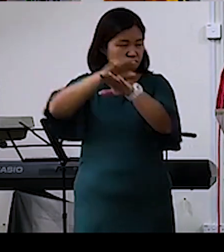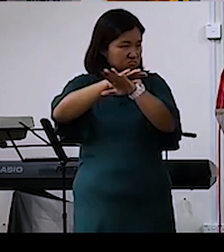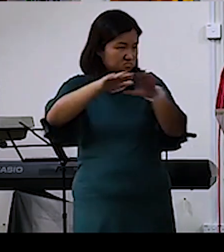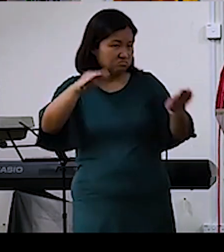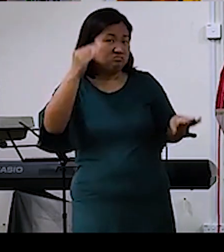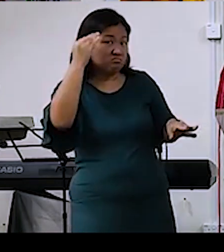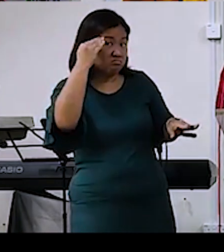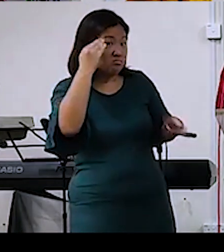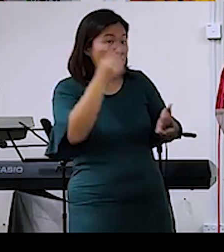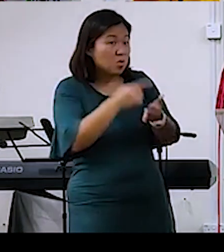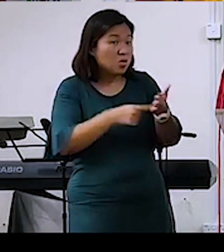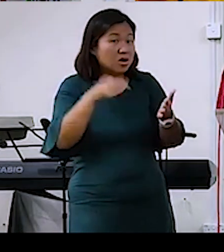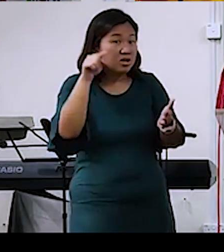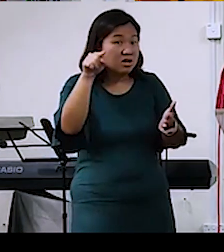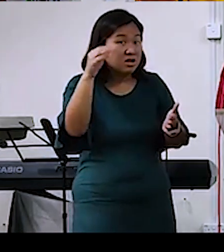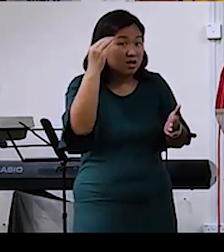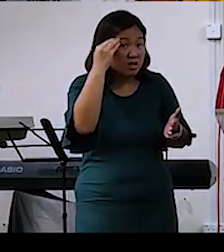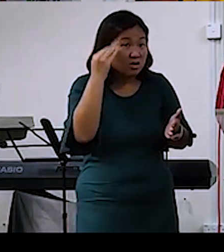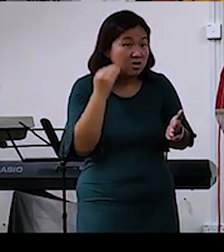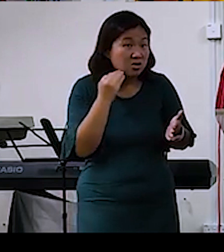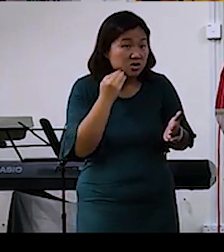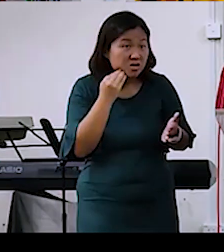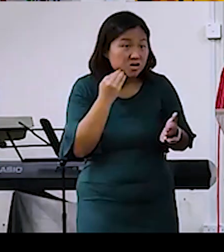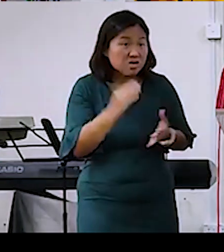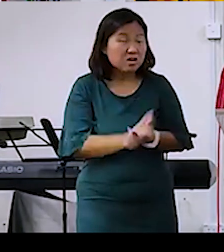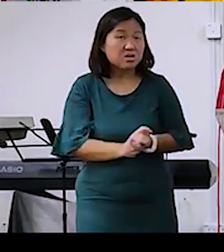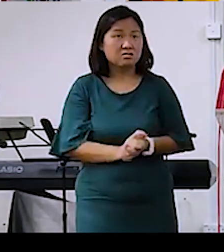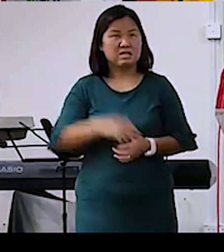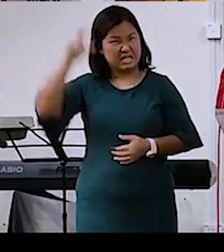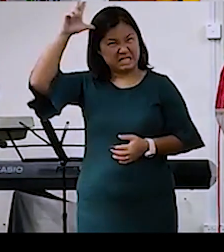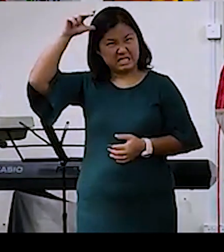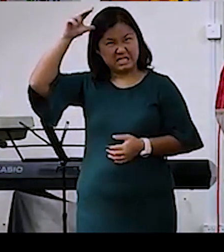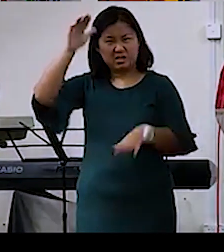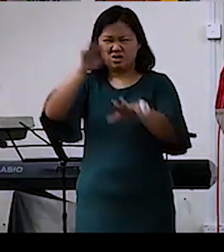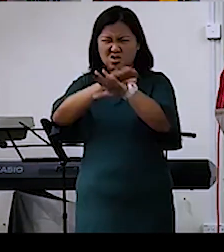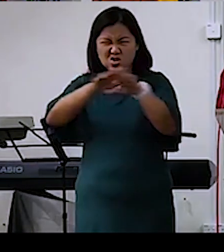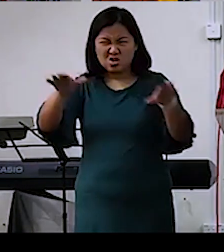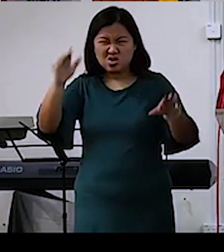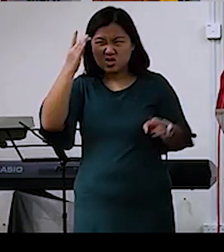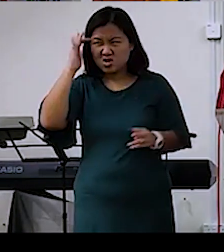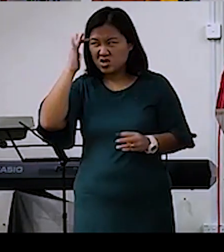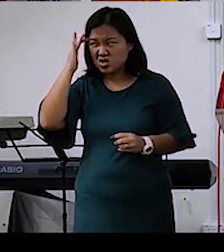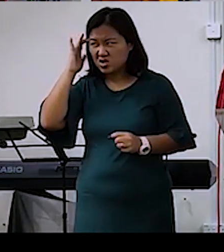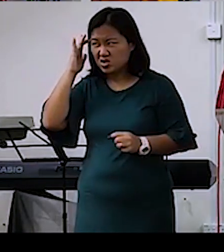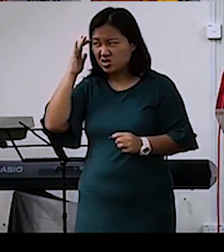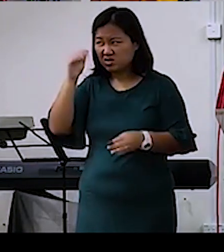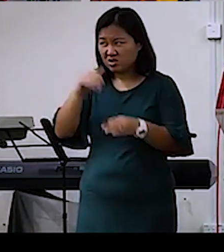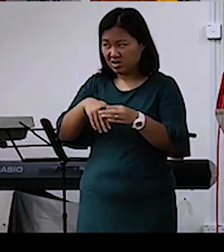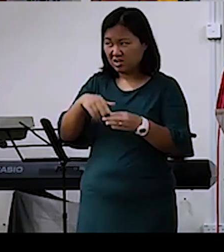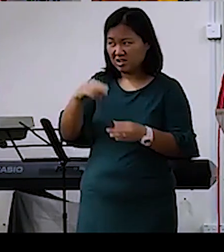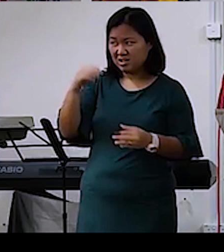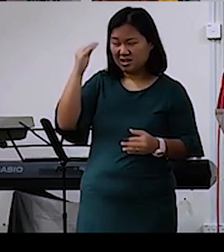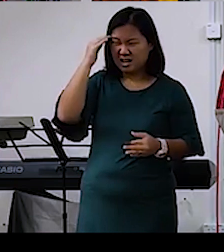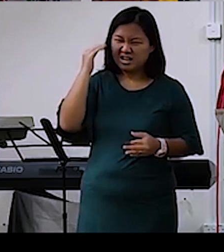Satan doesn't know what's in your head, what's in your heart. Listen, follow. Satan doesn't know what's in your head and in your heart.